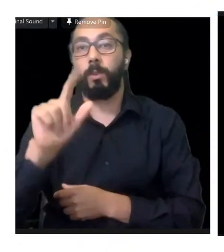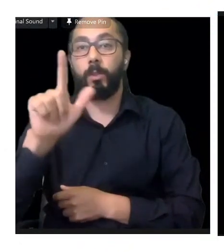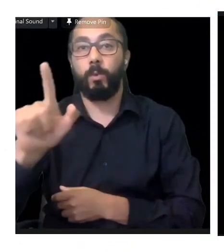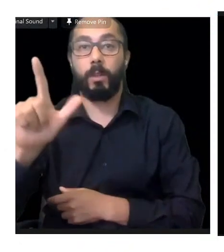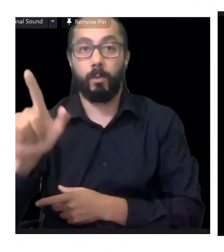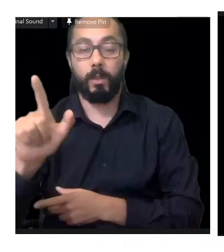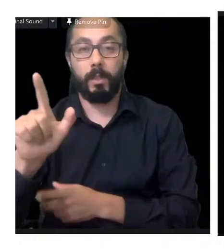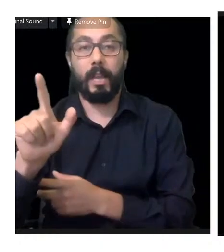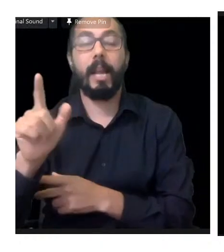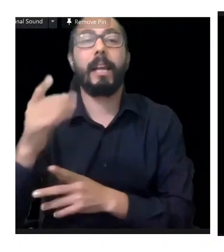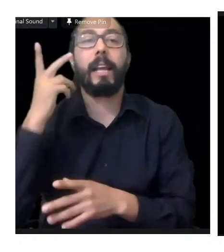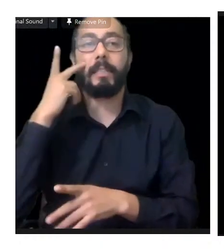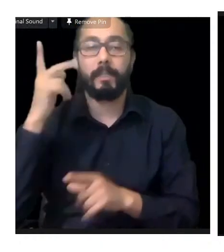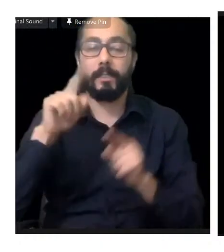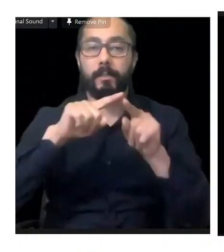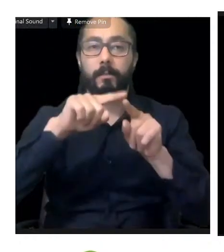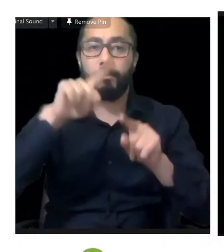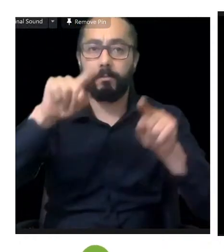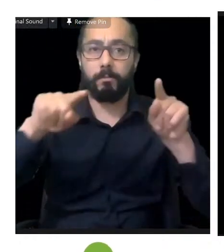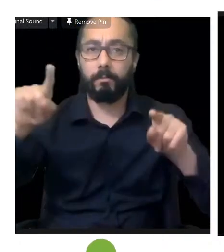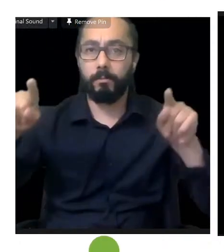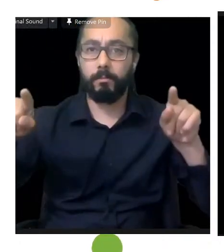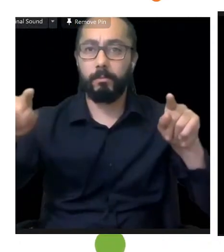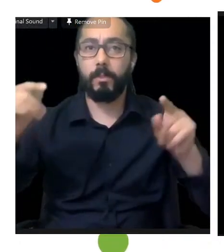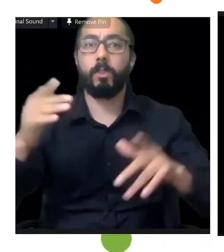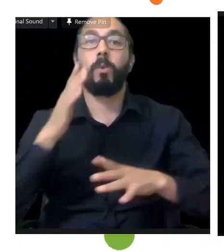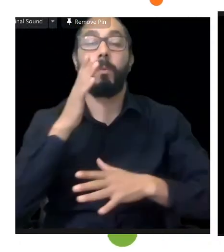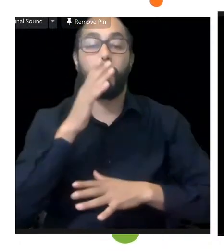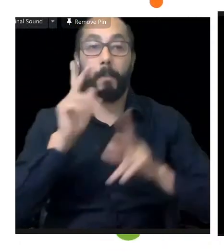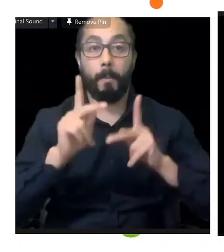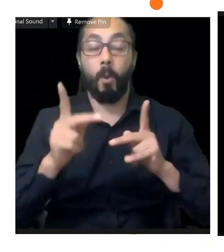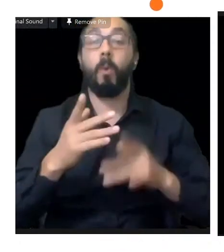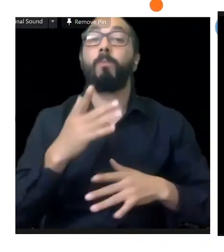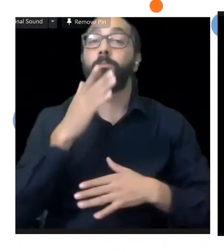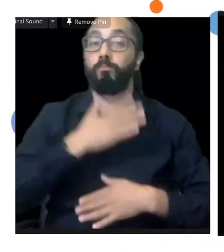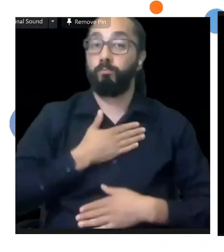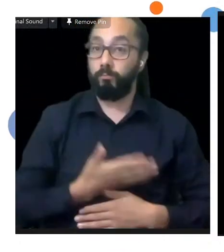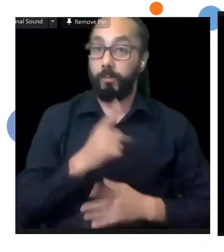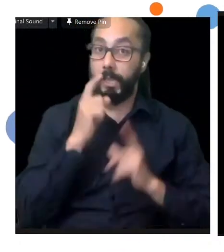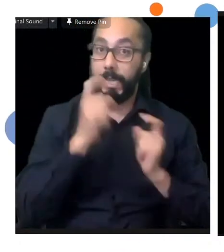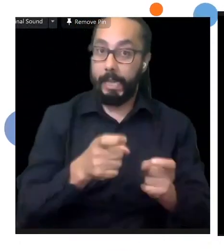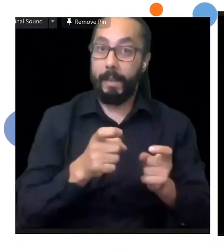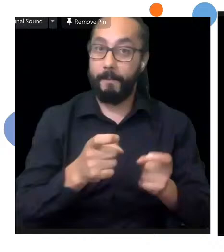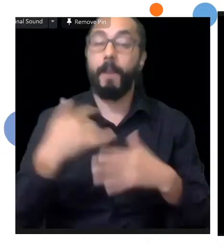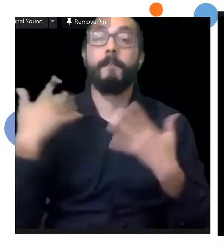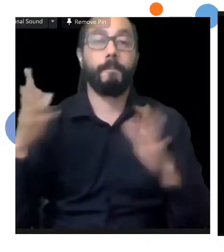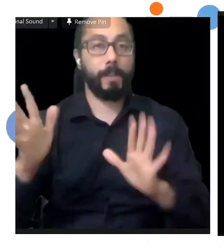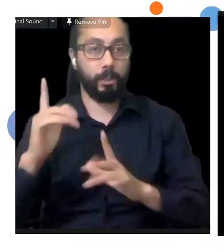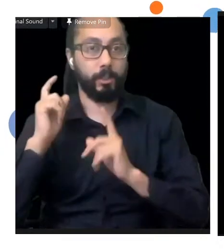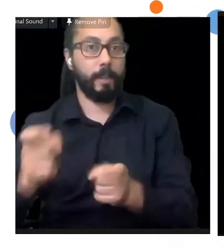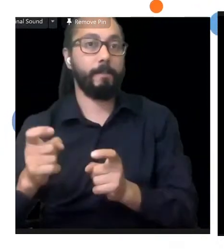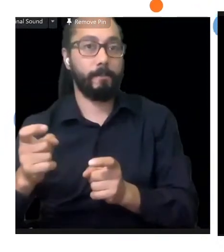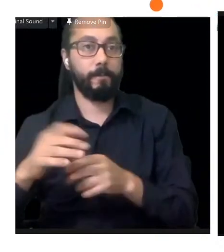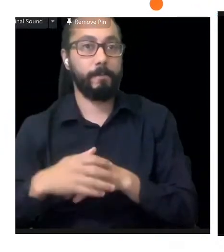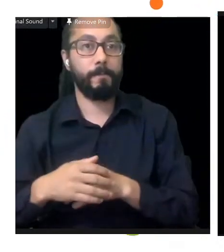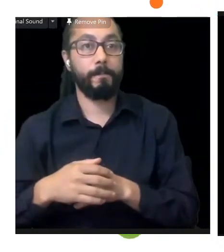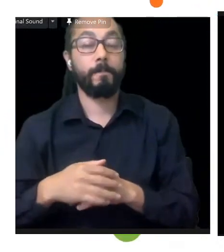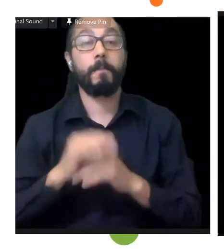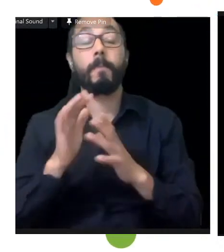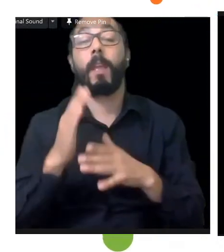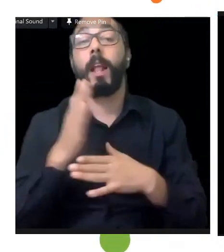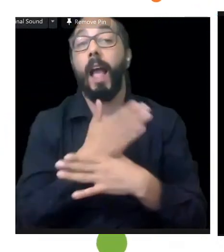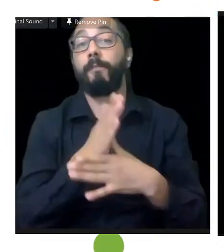are reporting that they gave, are giving, and will give. So on average, $158 back in 2019.